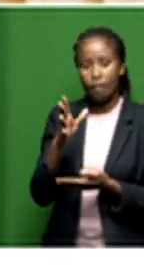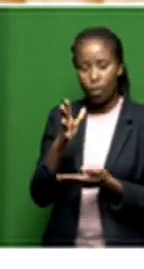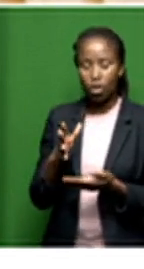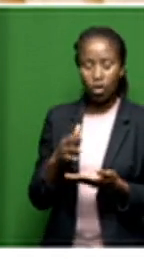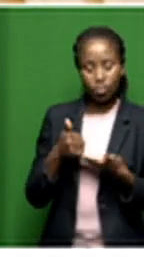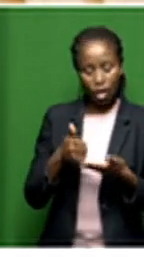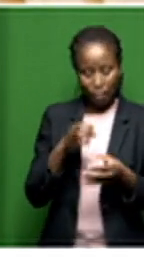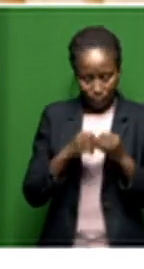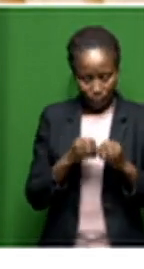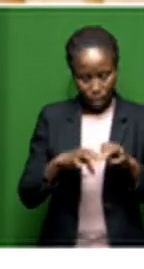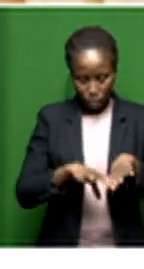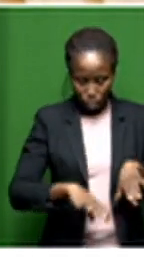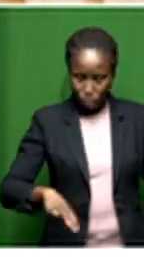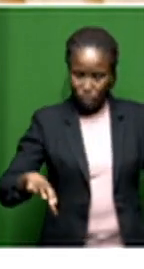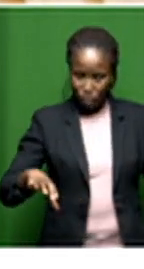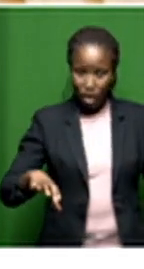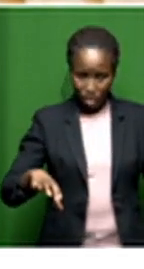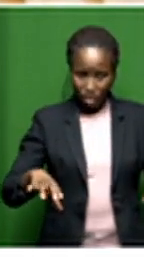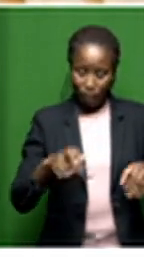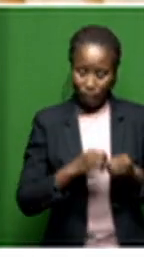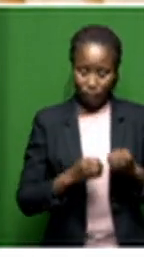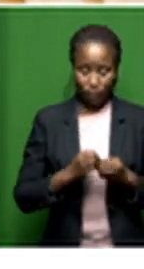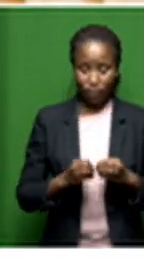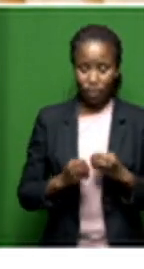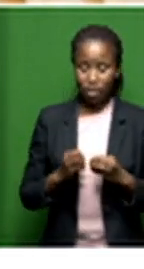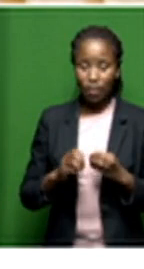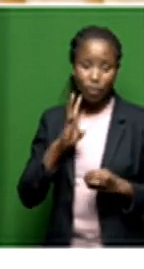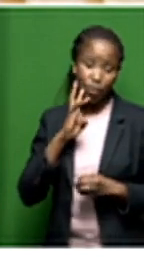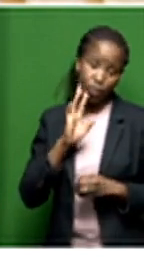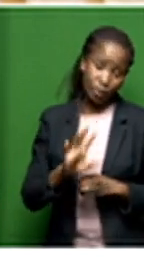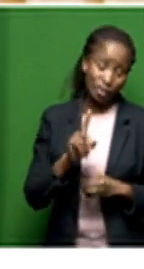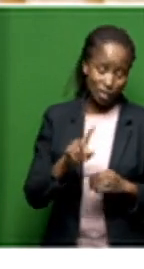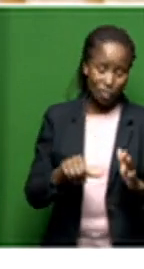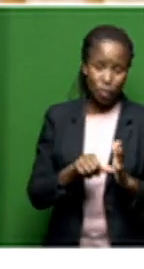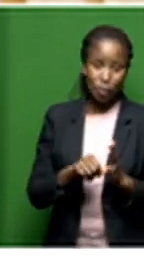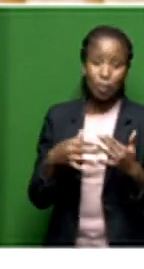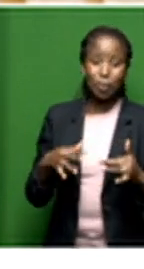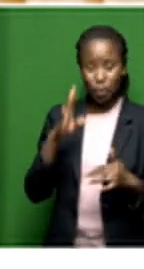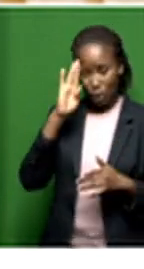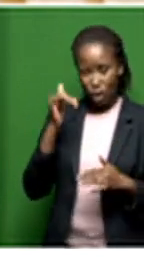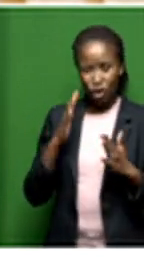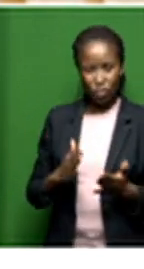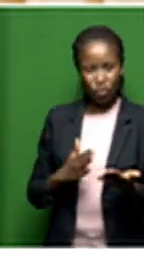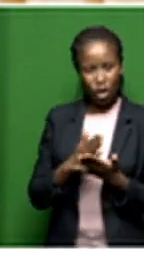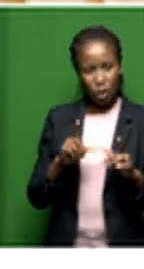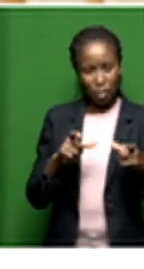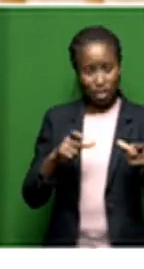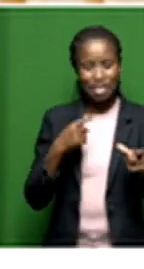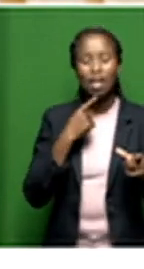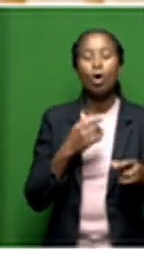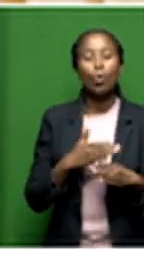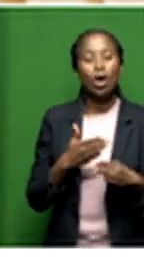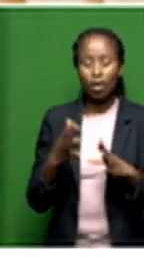unblock sewers. And this is critical because this is one of the areas that have been very critical, and as you would know, with the Human Rights Commission. So working together